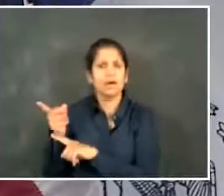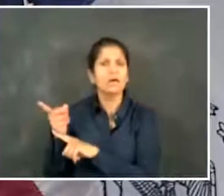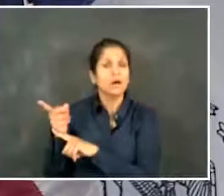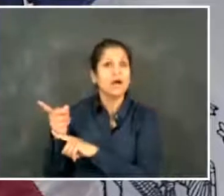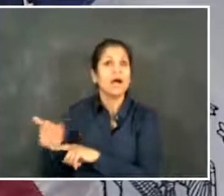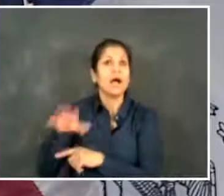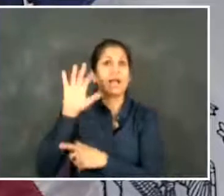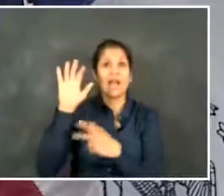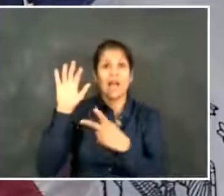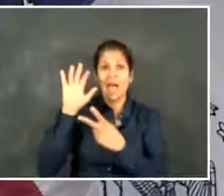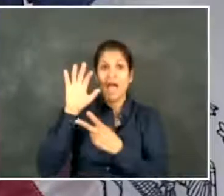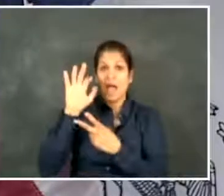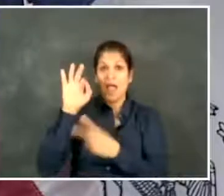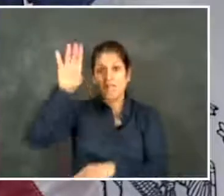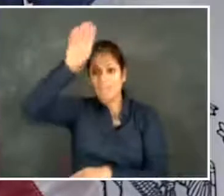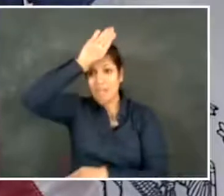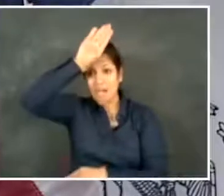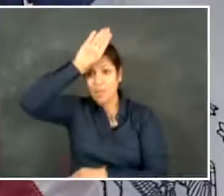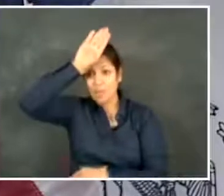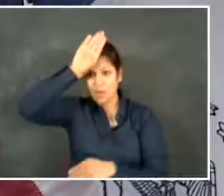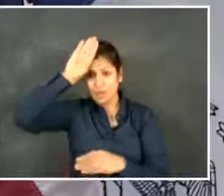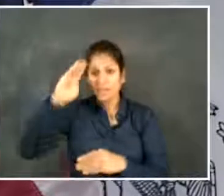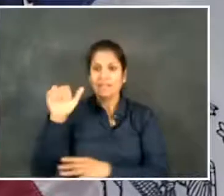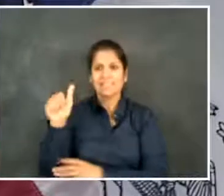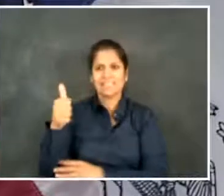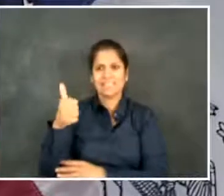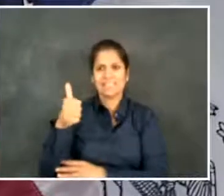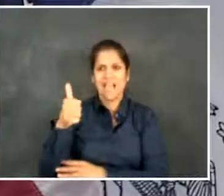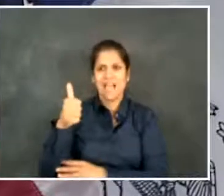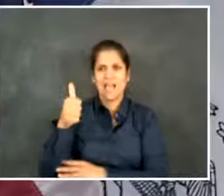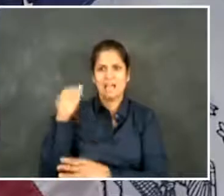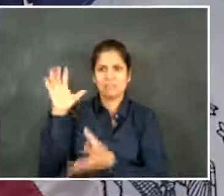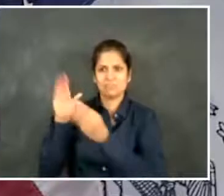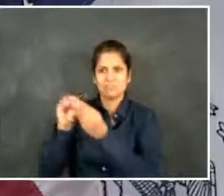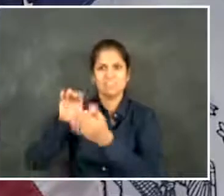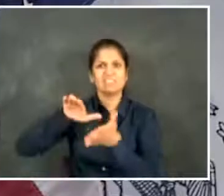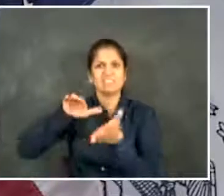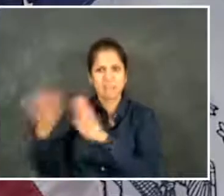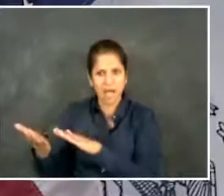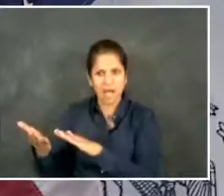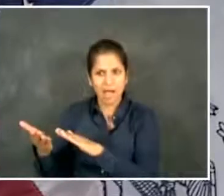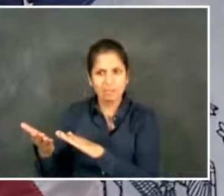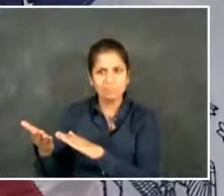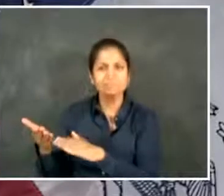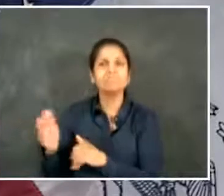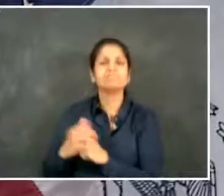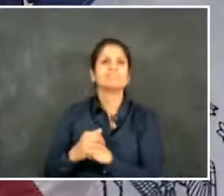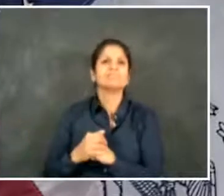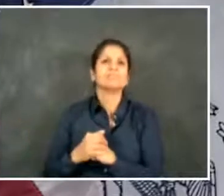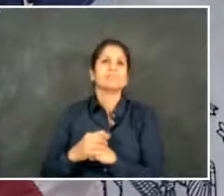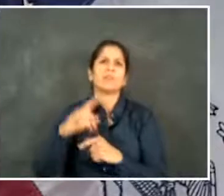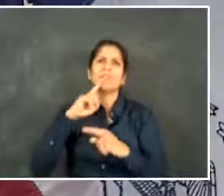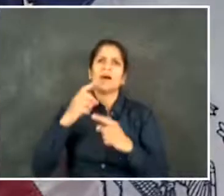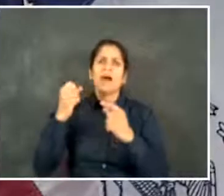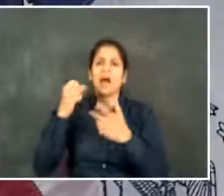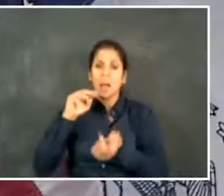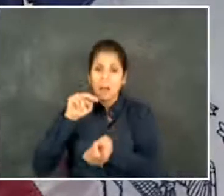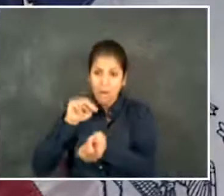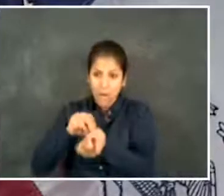heroes have been lost, healthcare workers, doctors, nurses, everyone who threw themselves into this